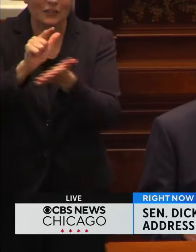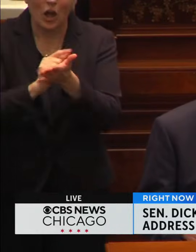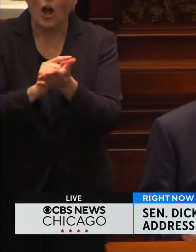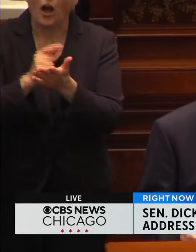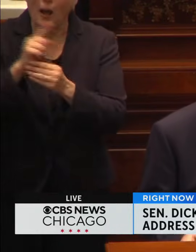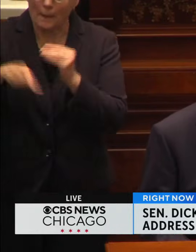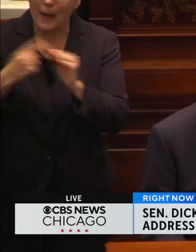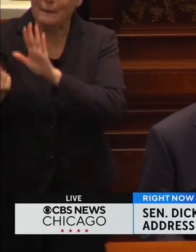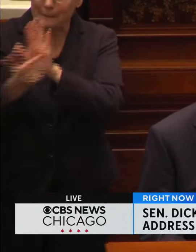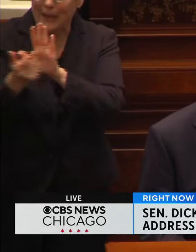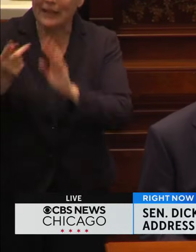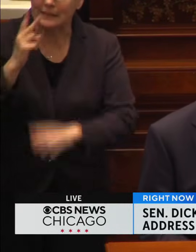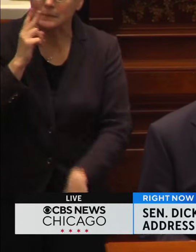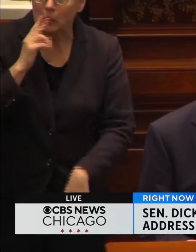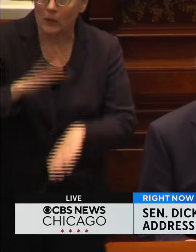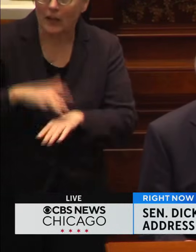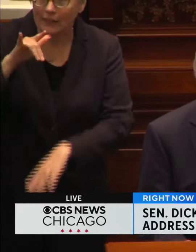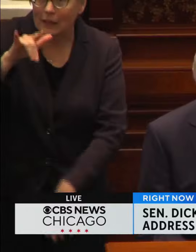I didn't have a chance.